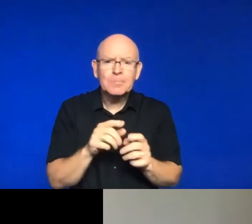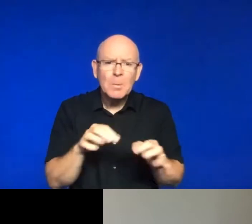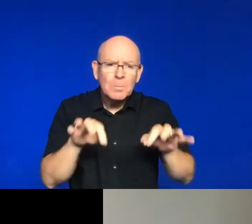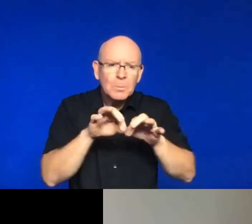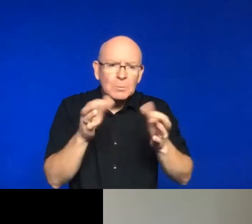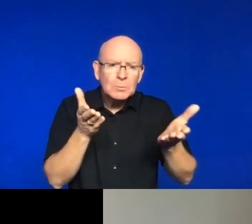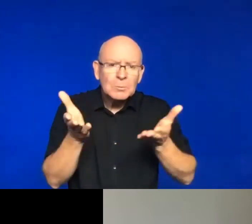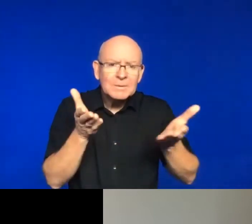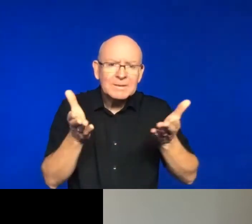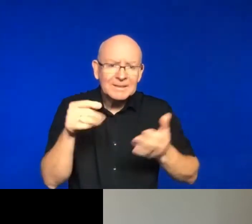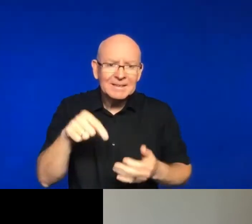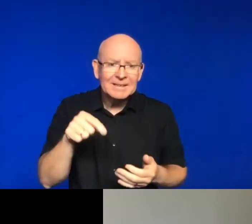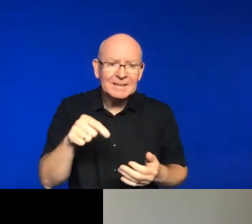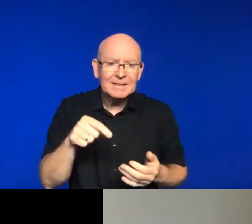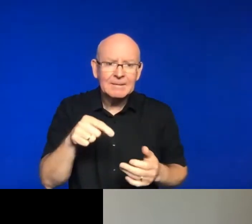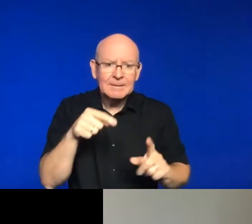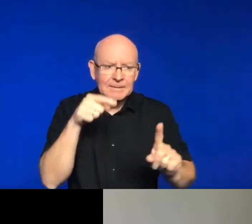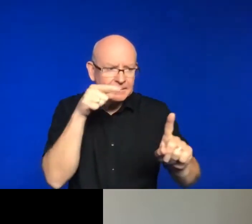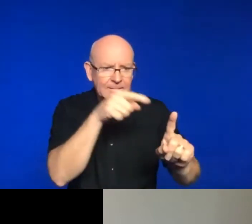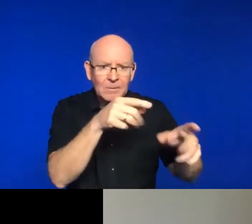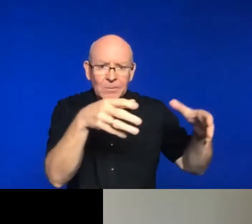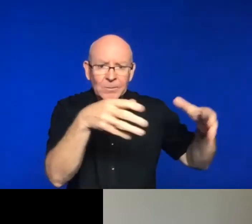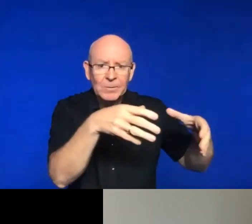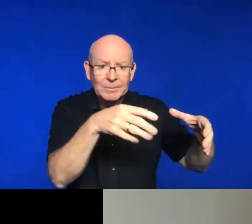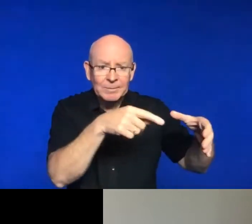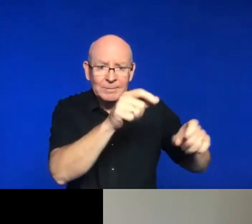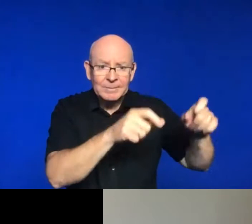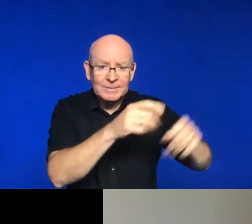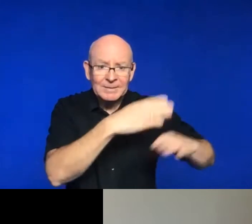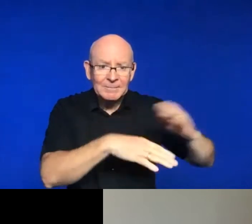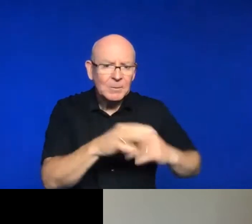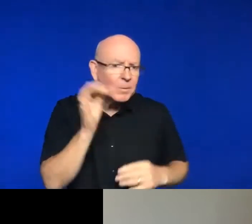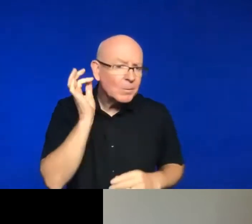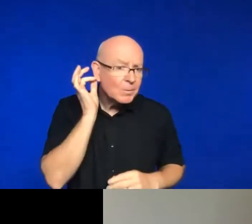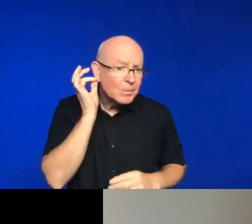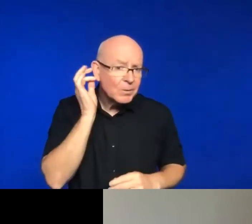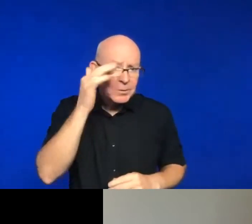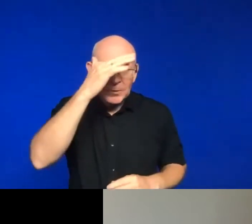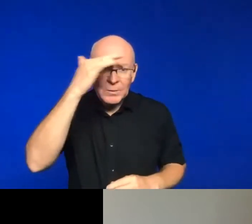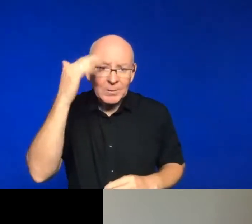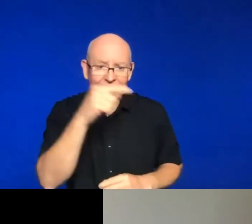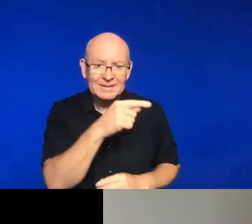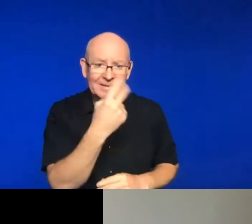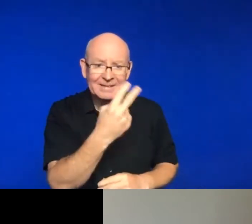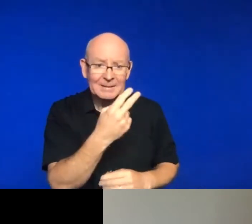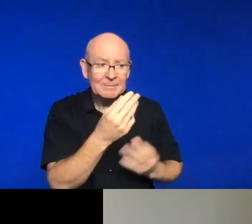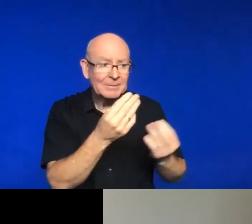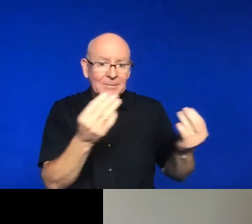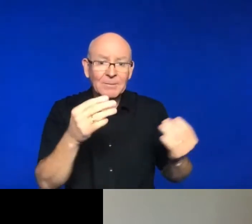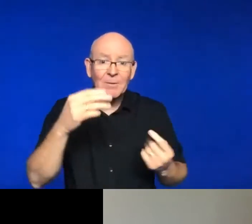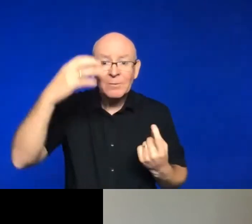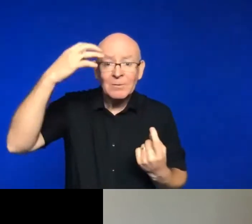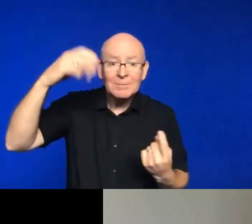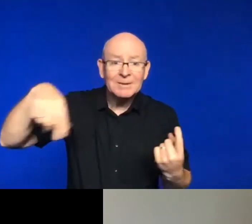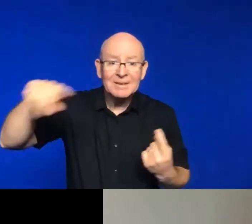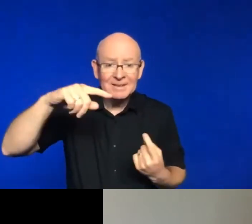today are very careful and very proactive in promoting the rights of women and girls in